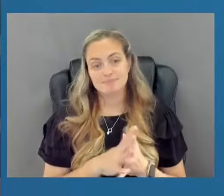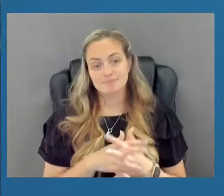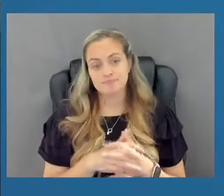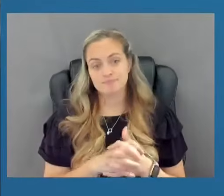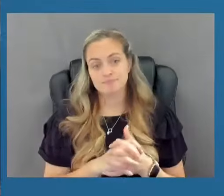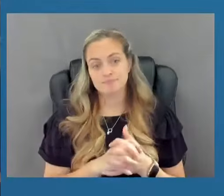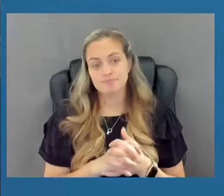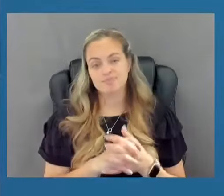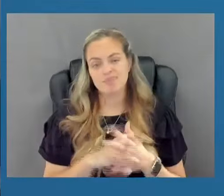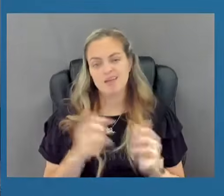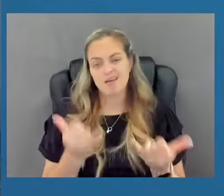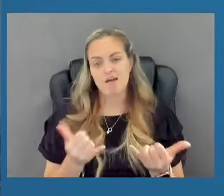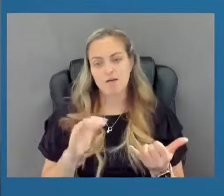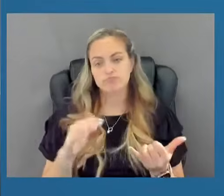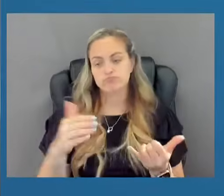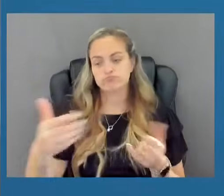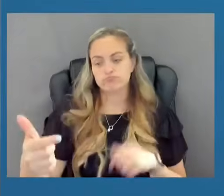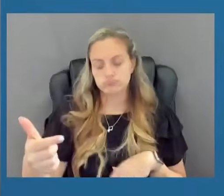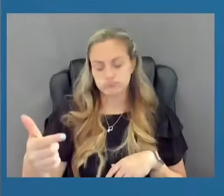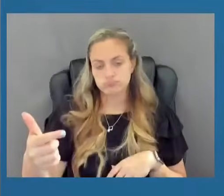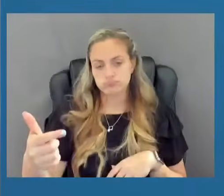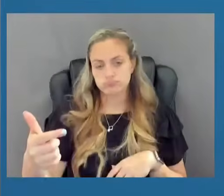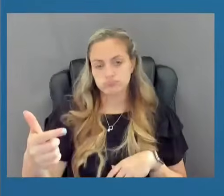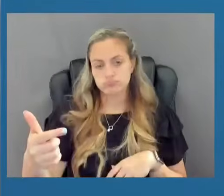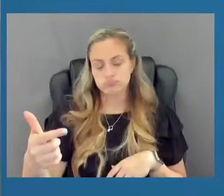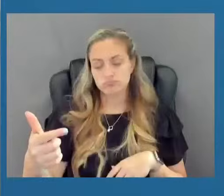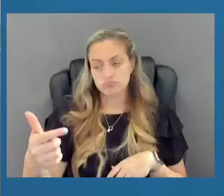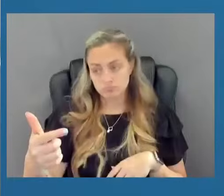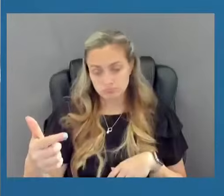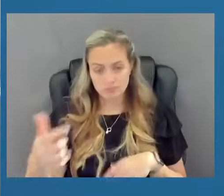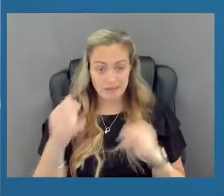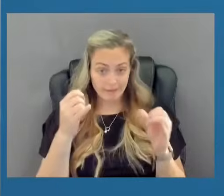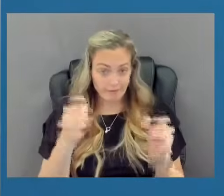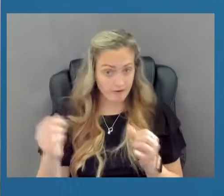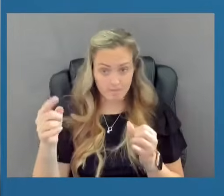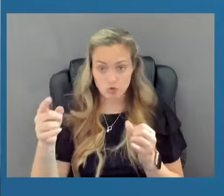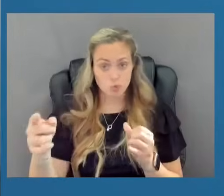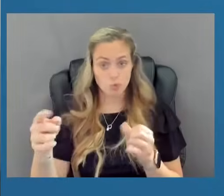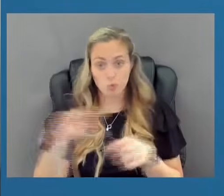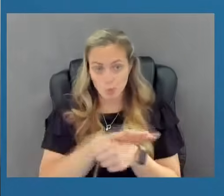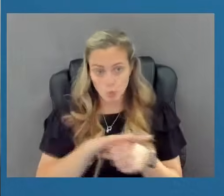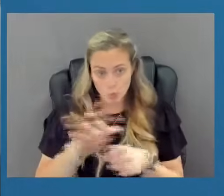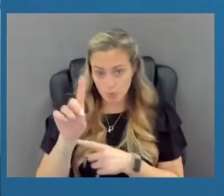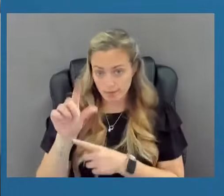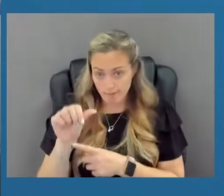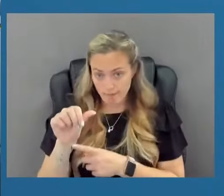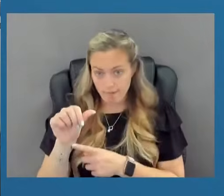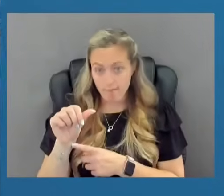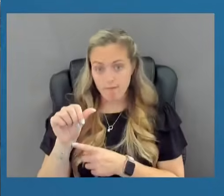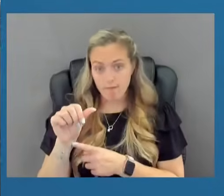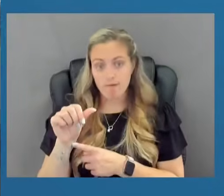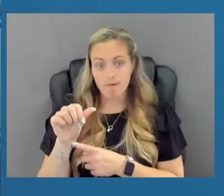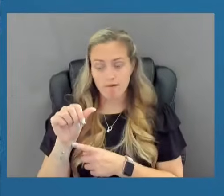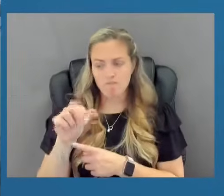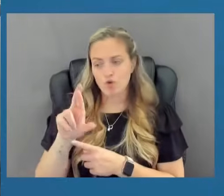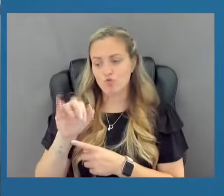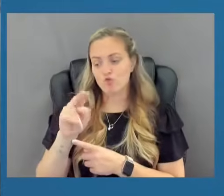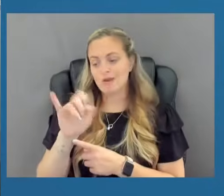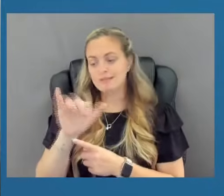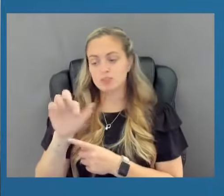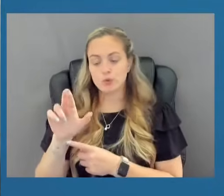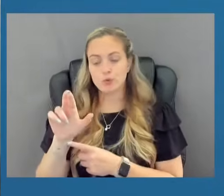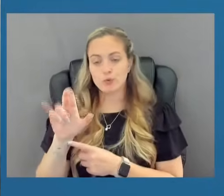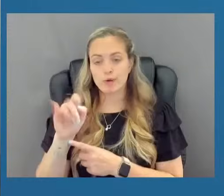Let me bring up not only the individual who is a local district attorney, Rensselaer County District Attorney Mary Pat